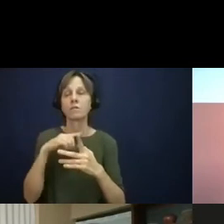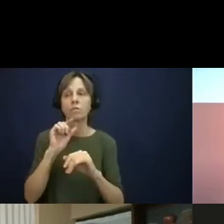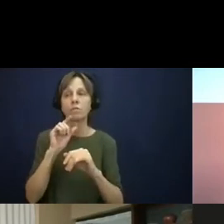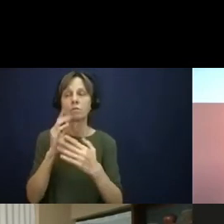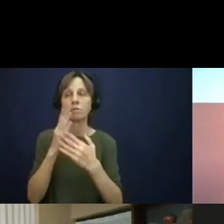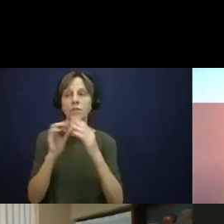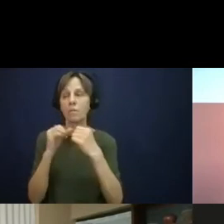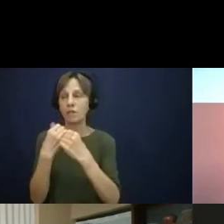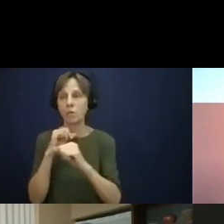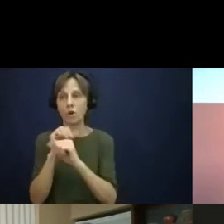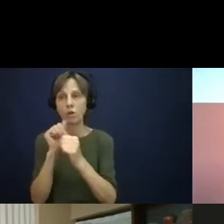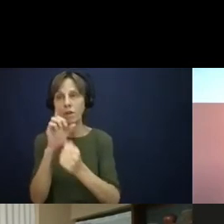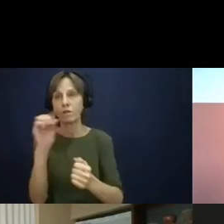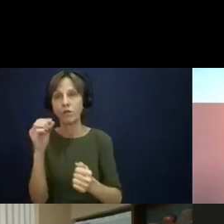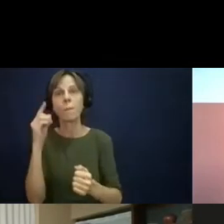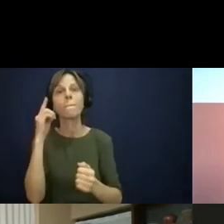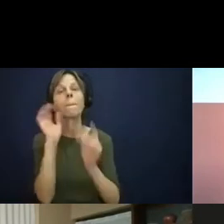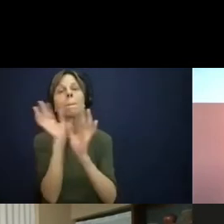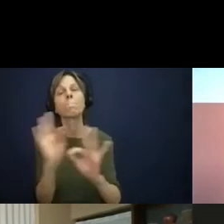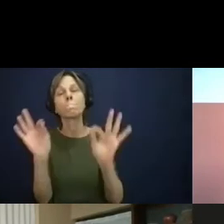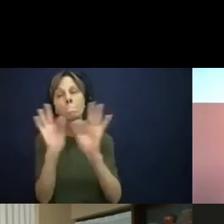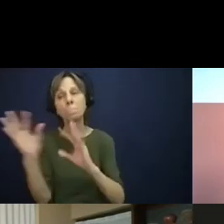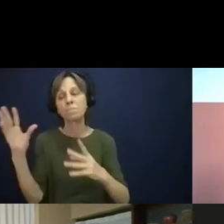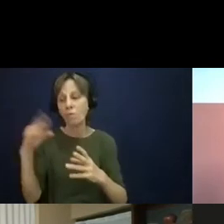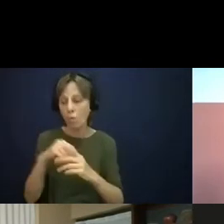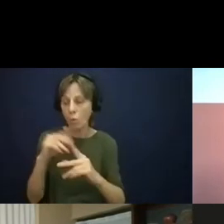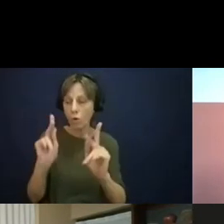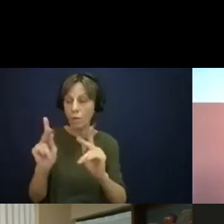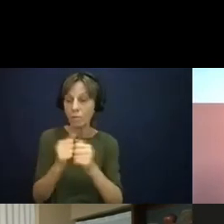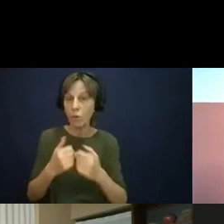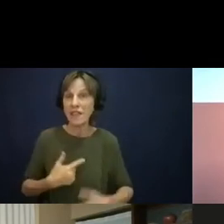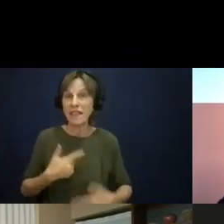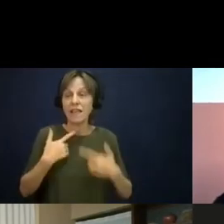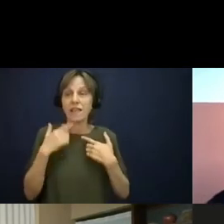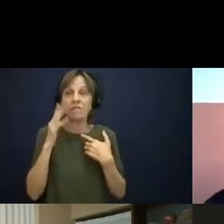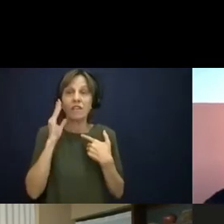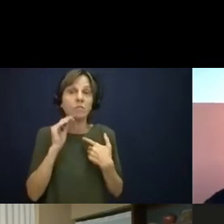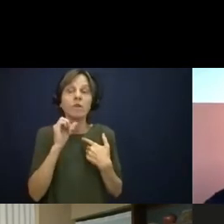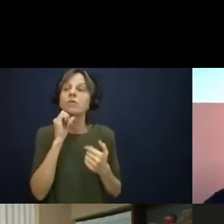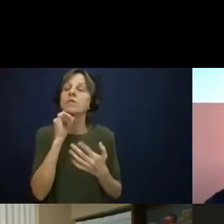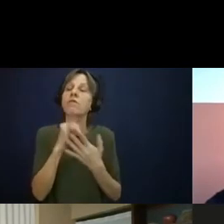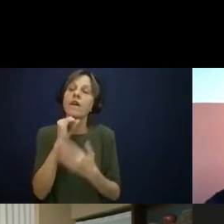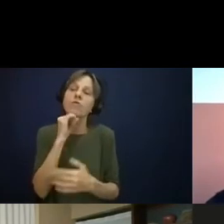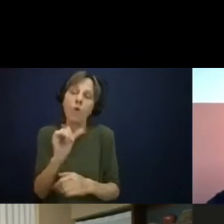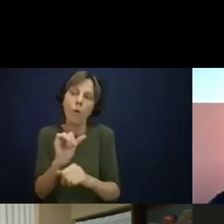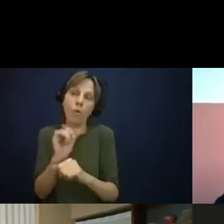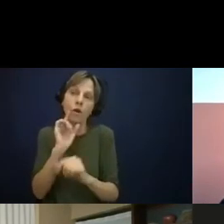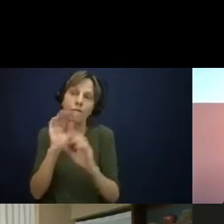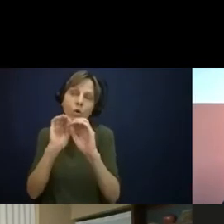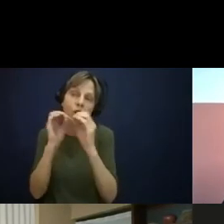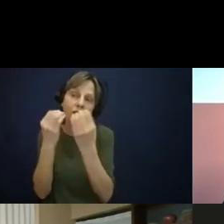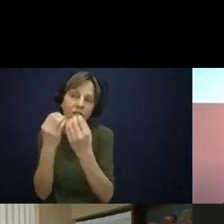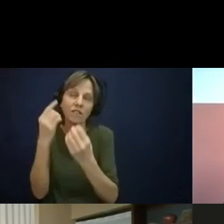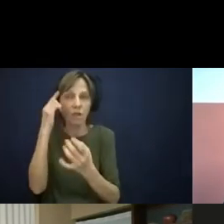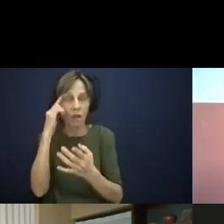critical to include people with lived experience who do not work for organizations, because I really think they ground our work in